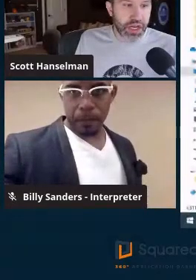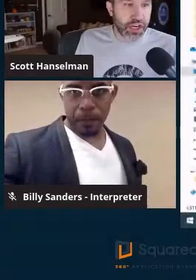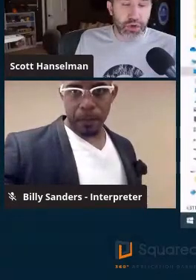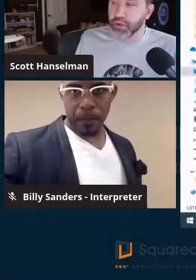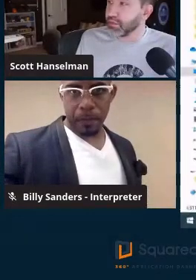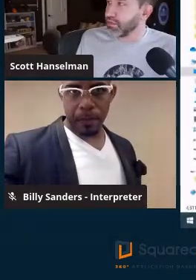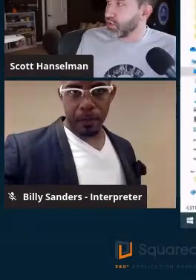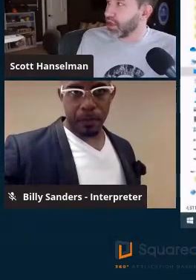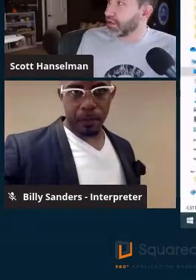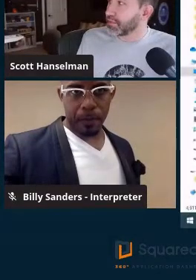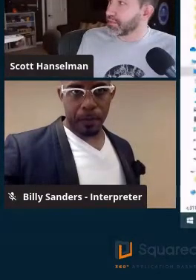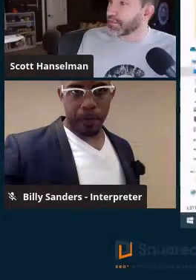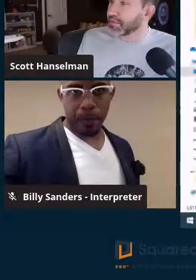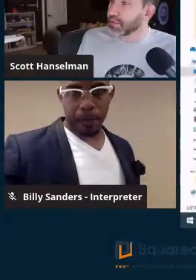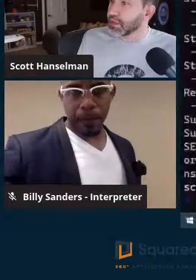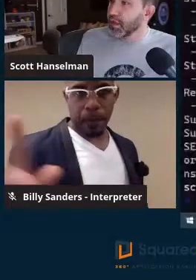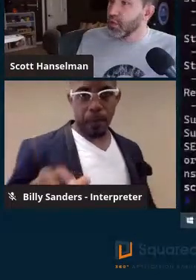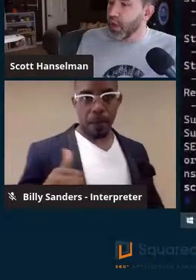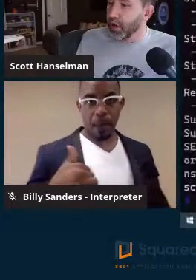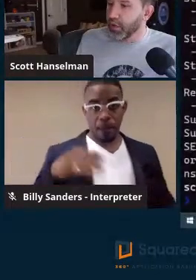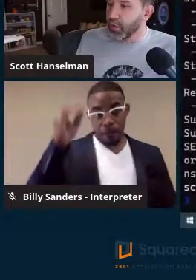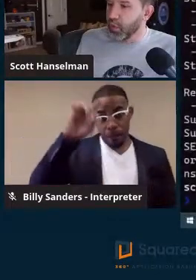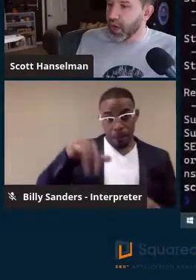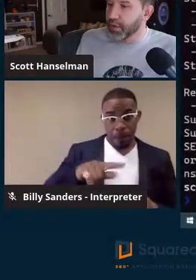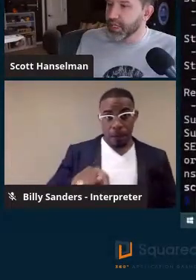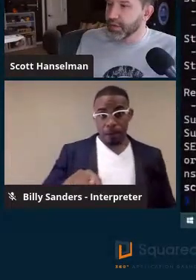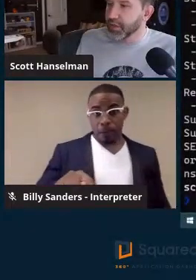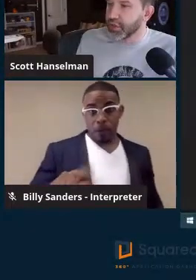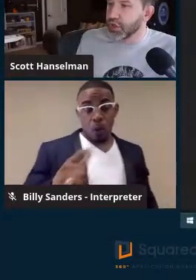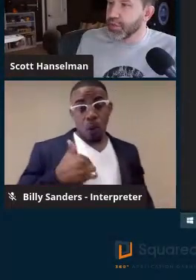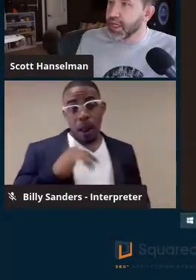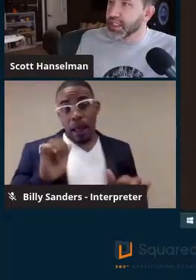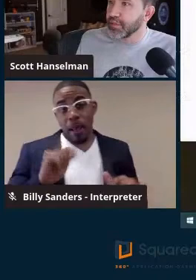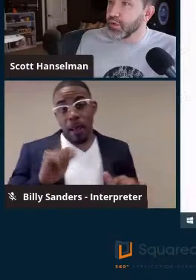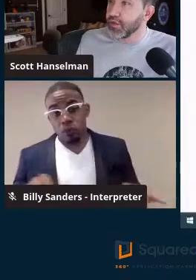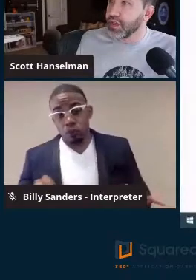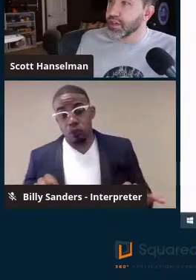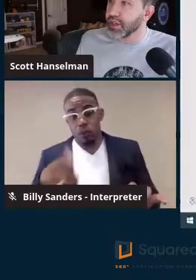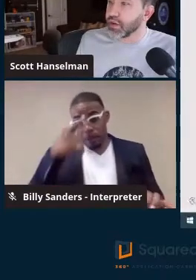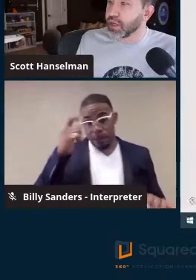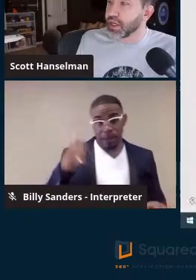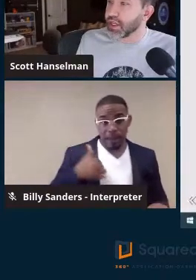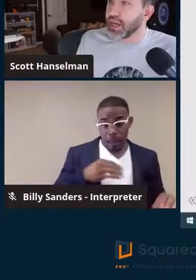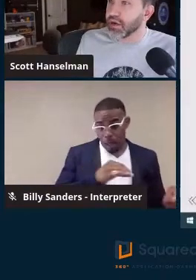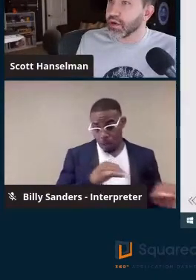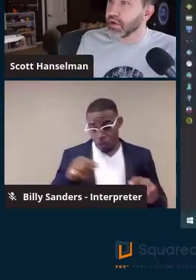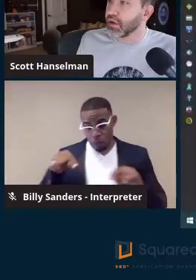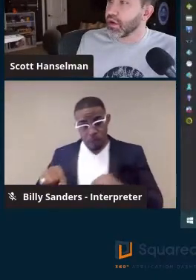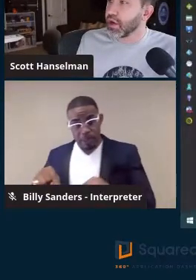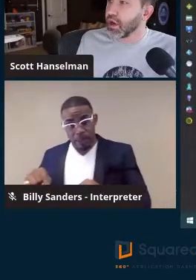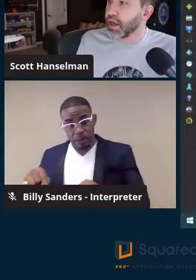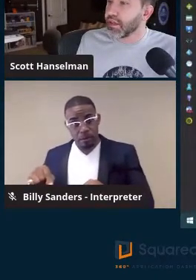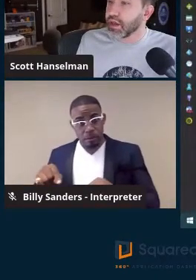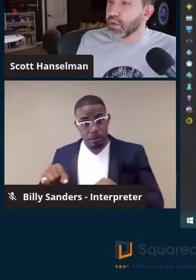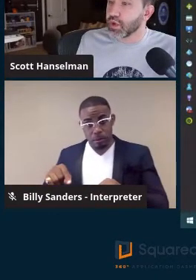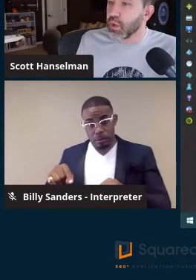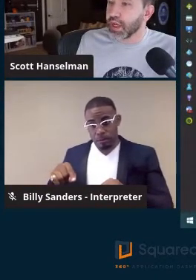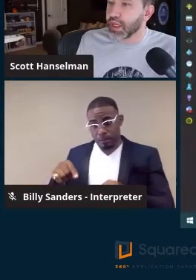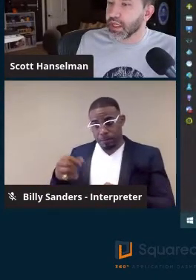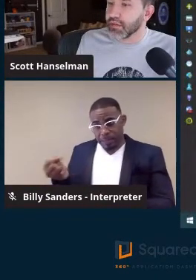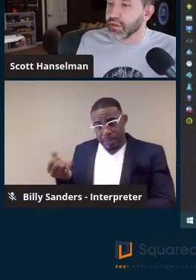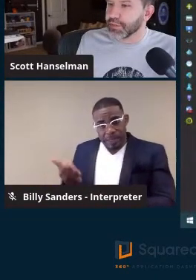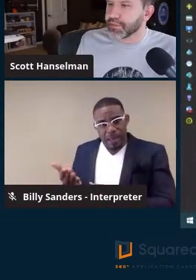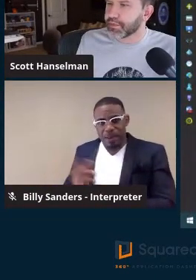what can I do, right? Well, what I was able to do, because I moved this into a container, I think was